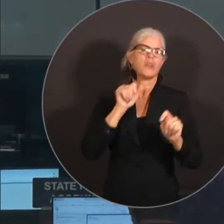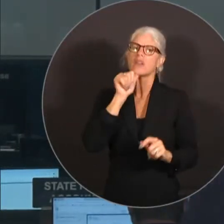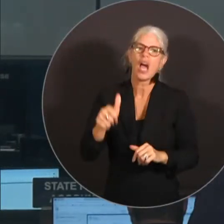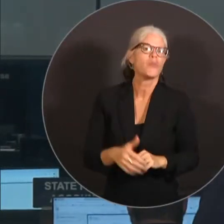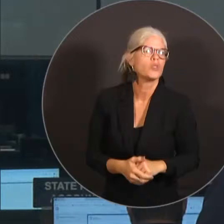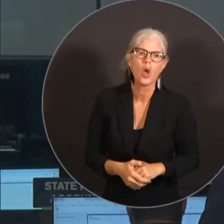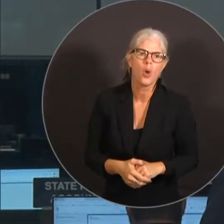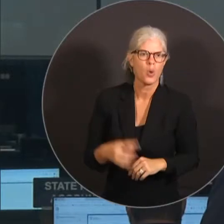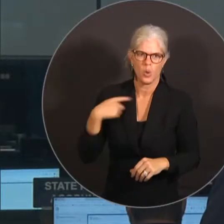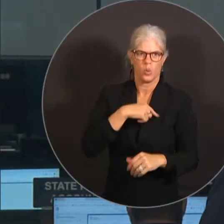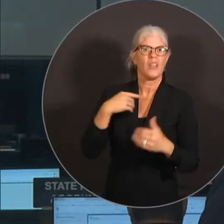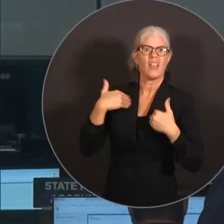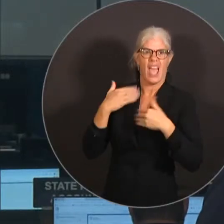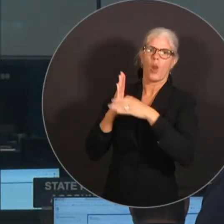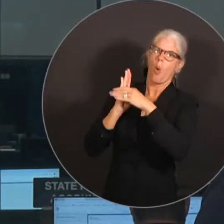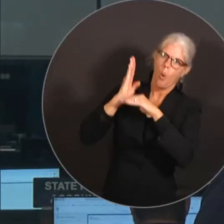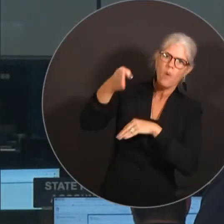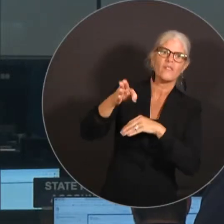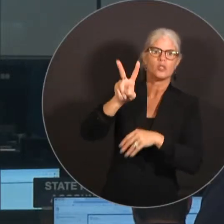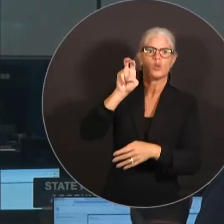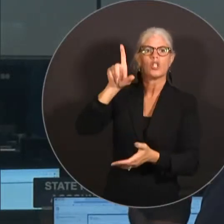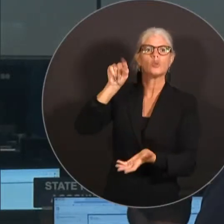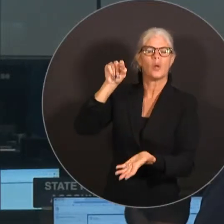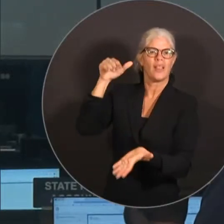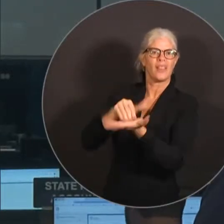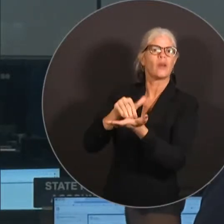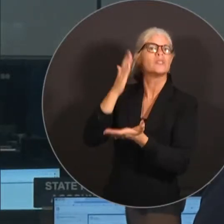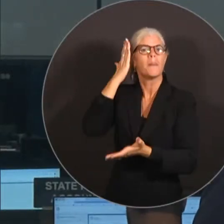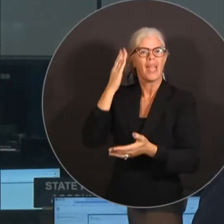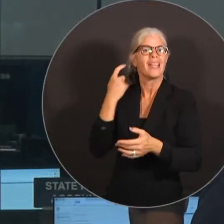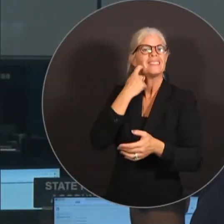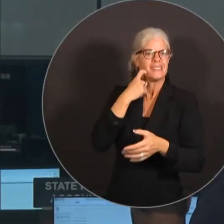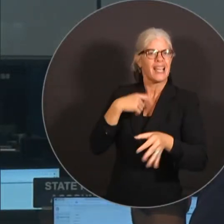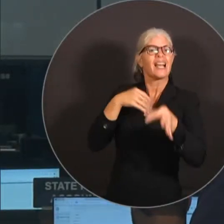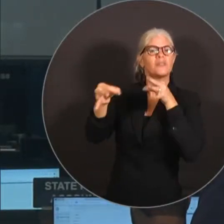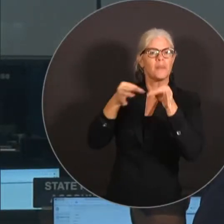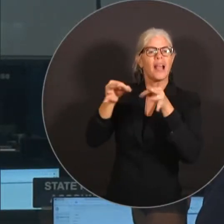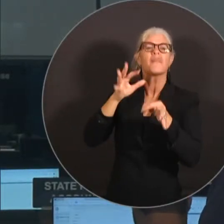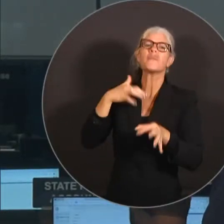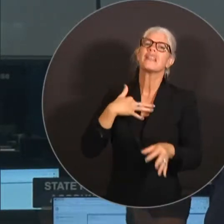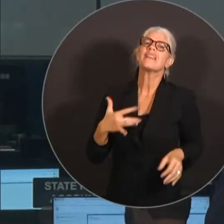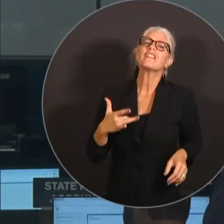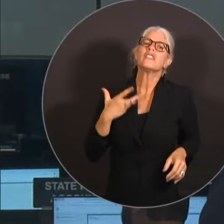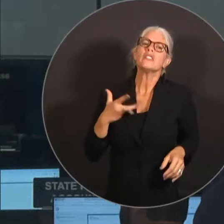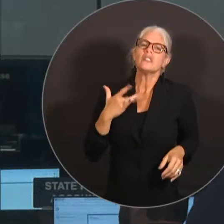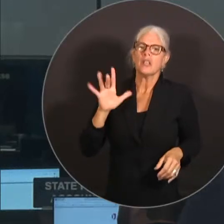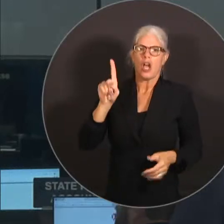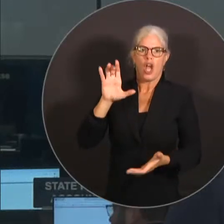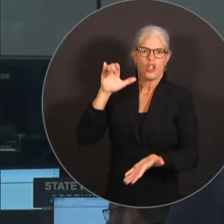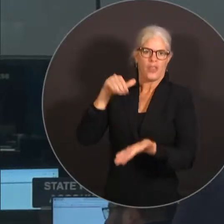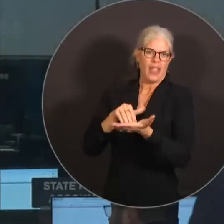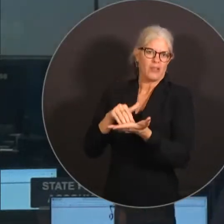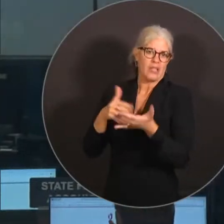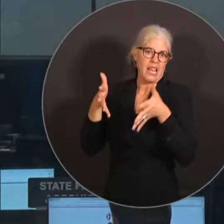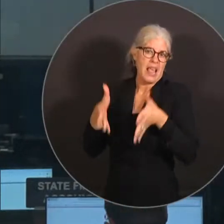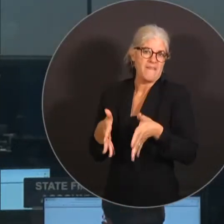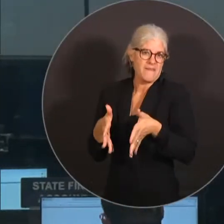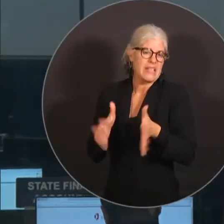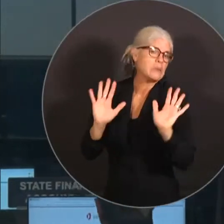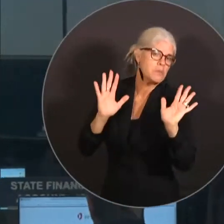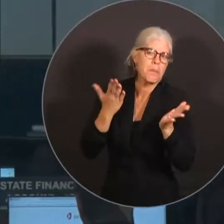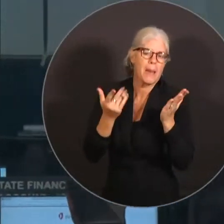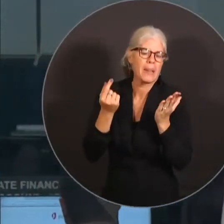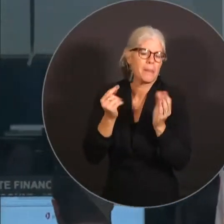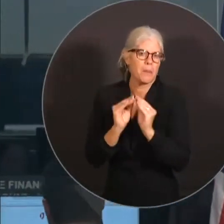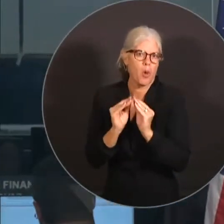220,000 beds as of our earlier briefing today. But I would estimate it's probably around 100,000 and maybe growing. And I think